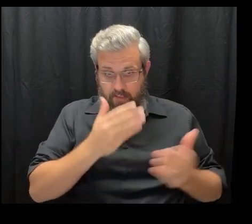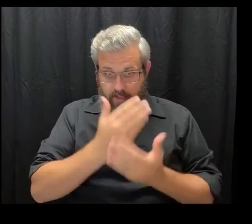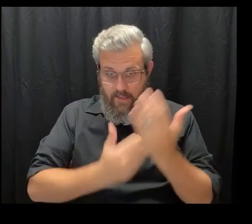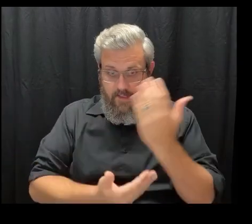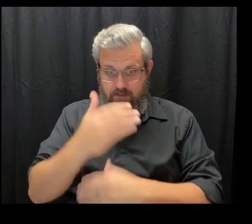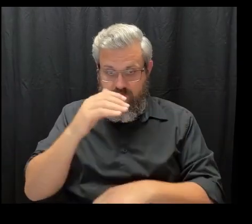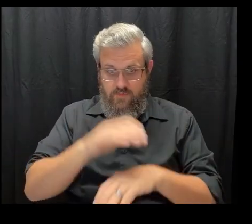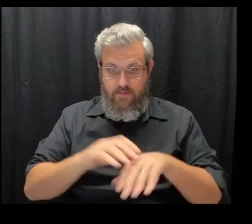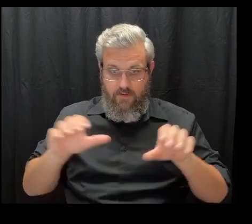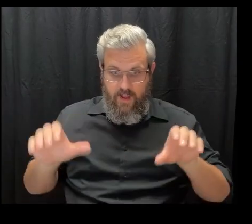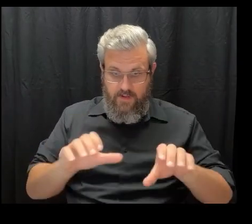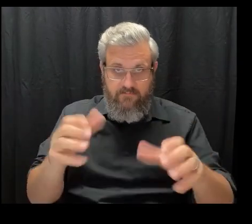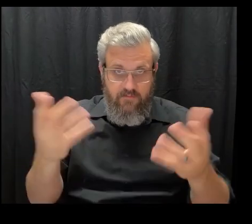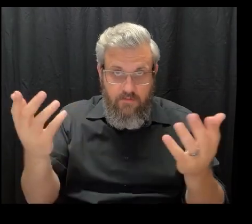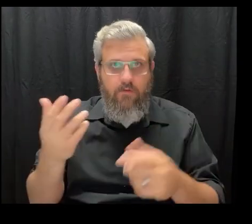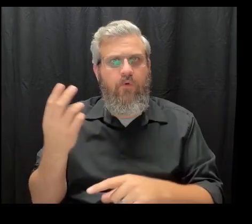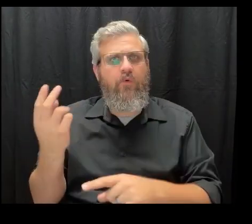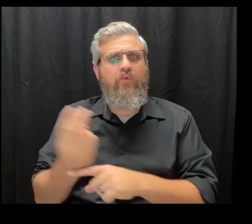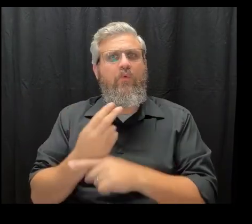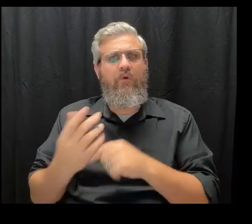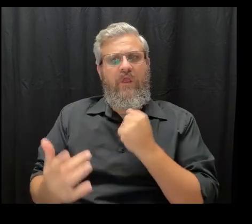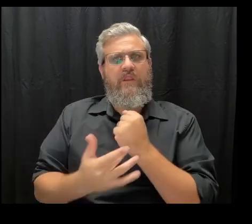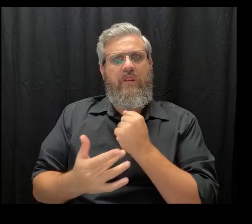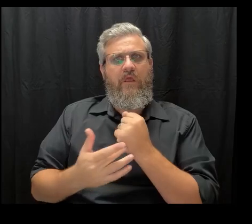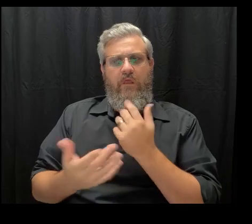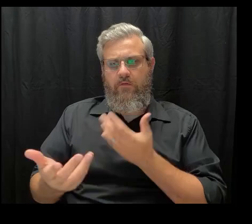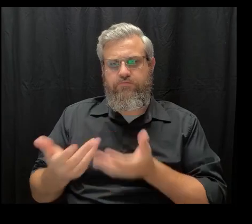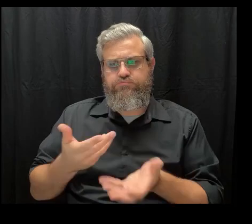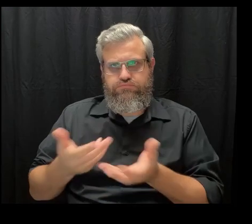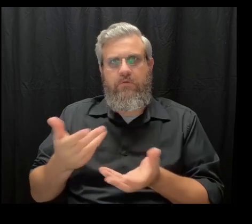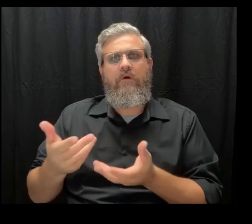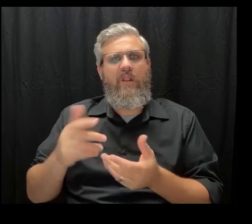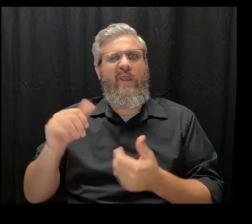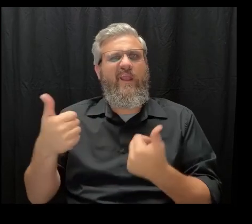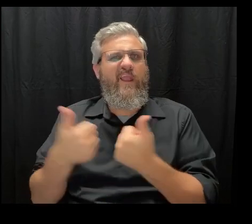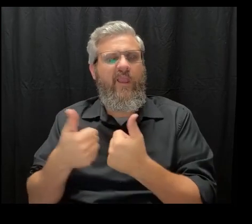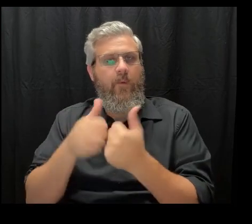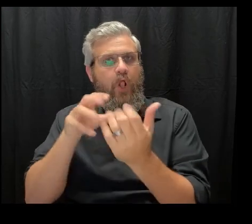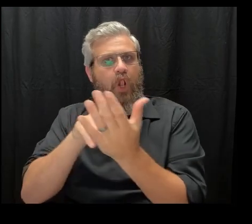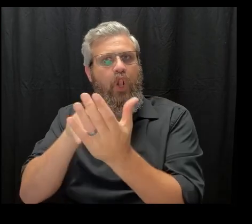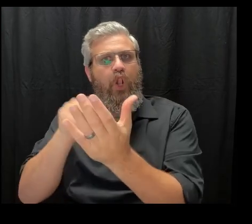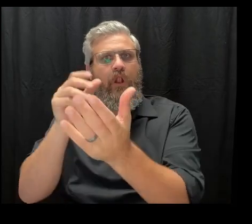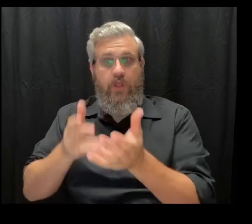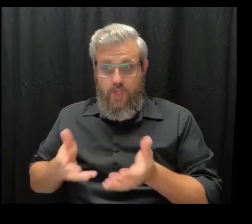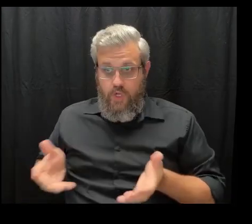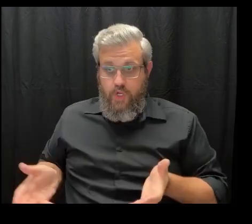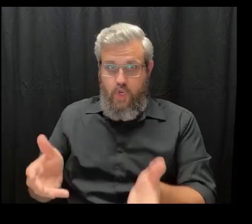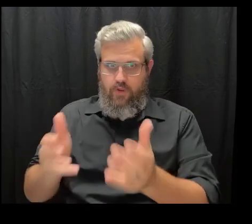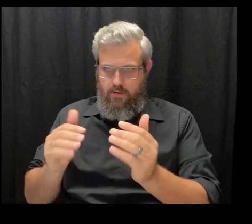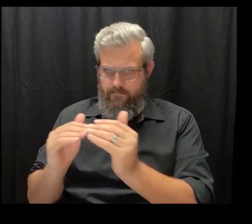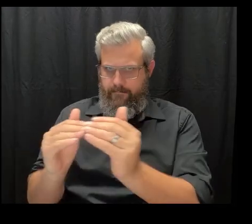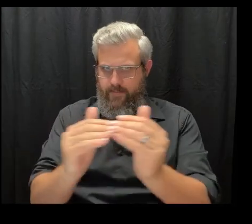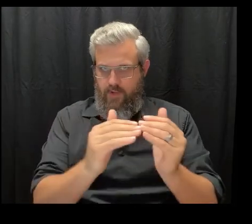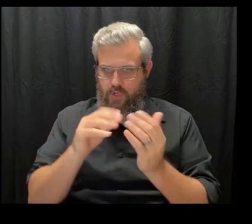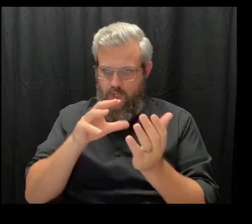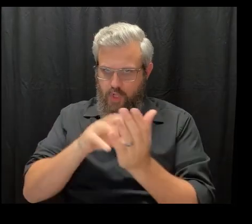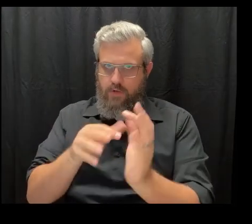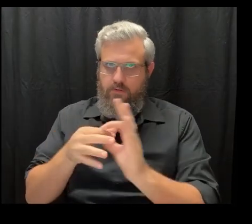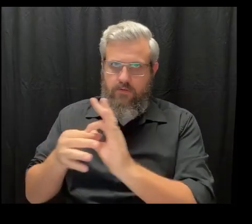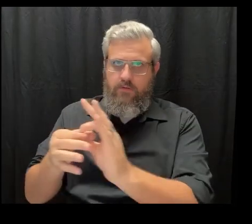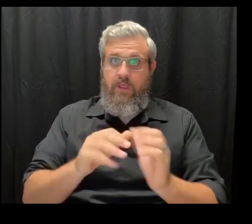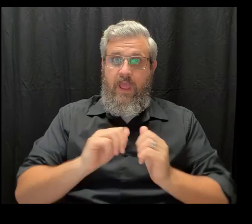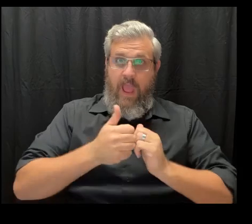interactive technology to gamify learning content, and encouraging peer collaboration through small group or cooperative learning